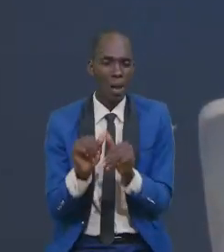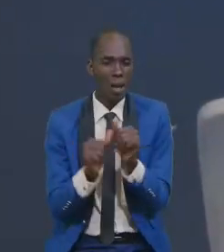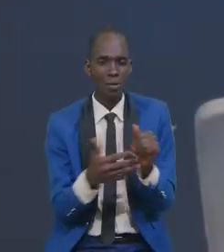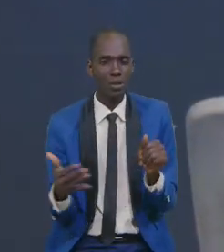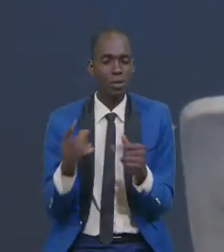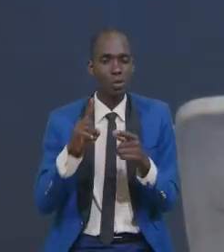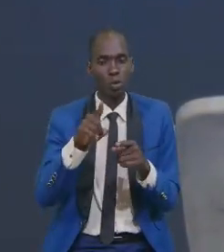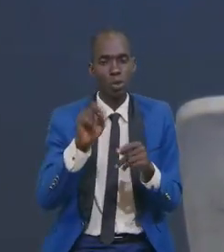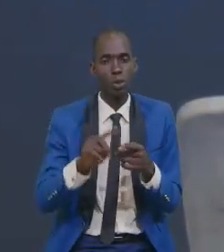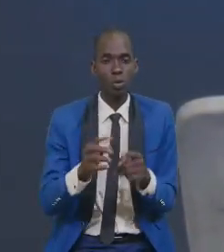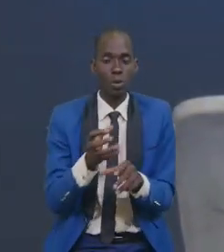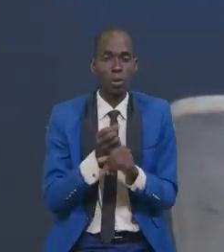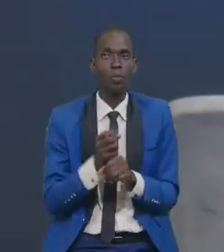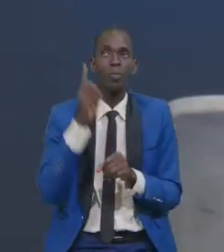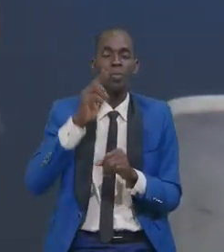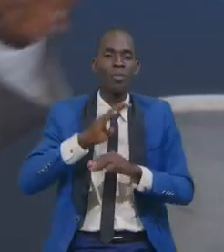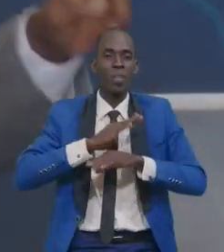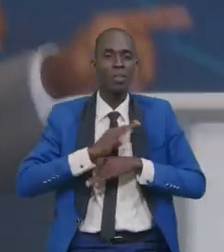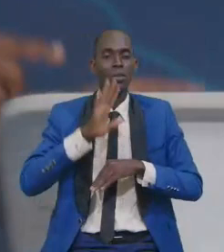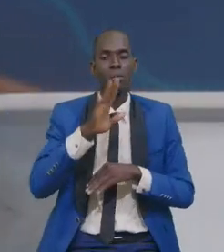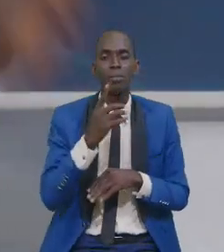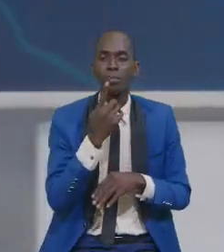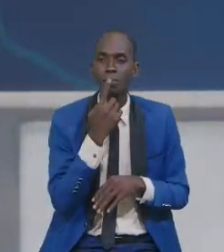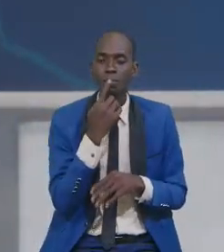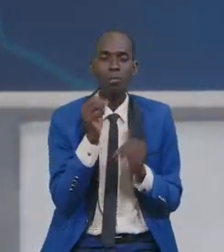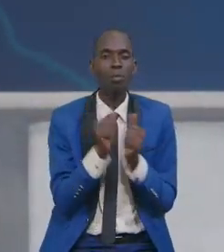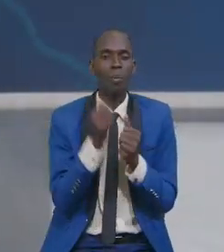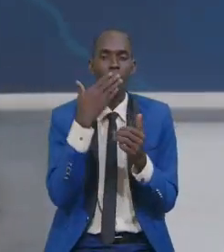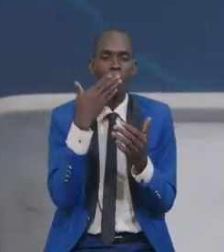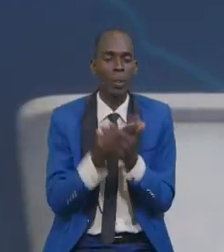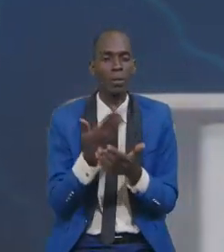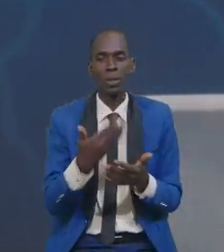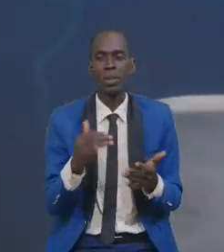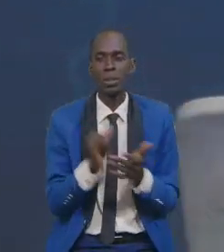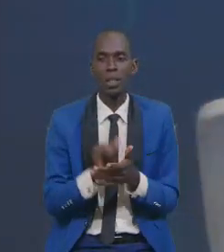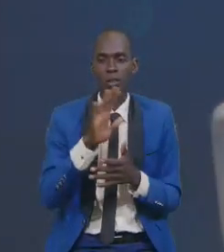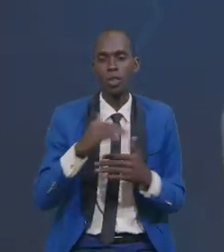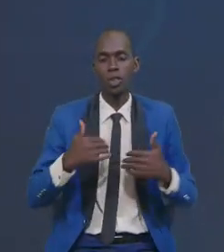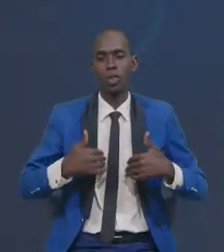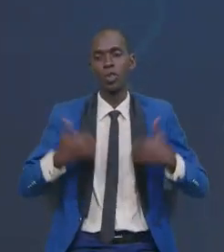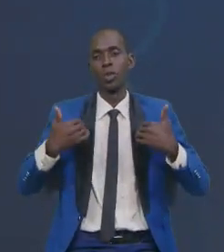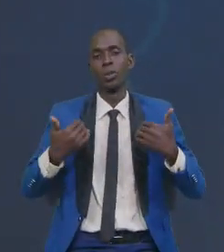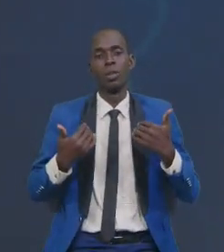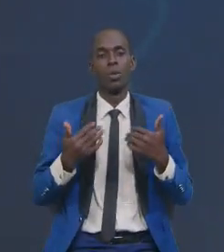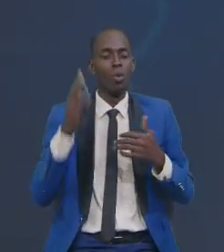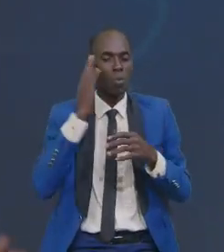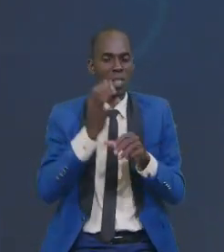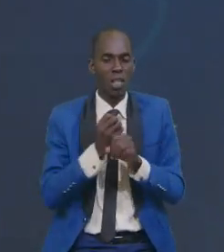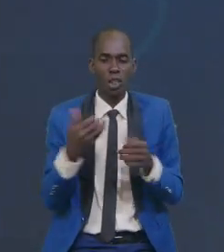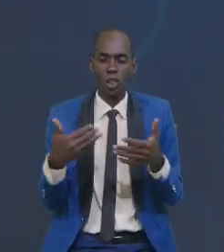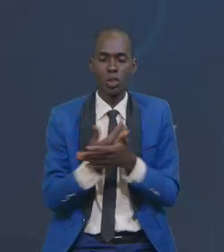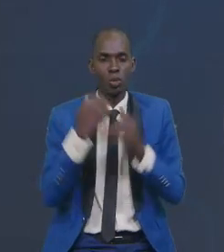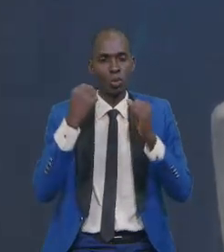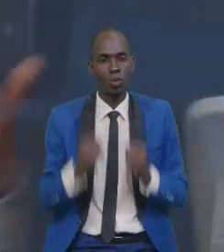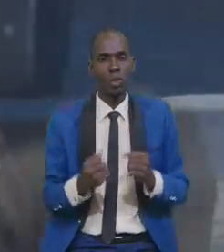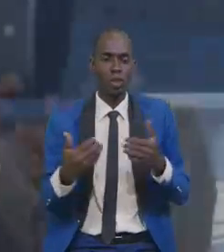your mouth with good things, so that the youth, the renewed strength, the renewed